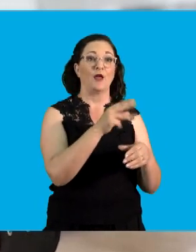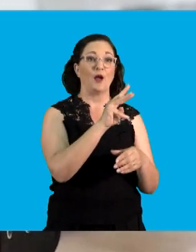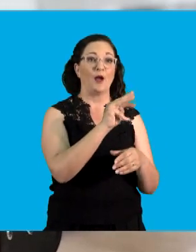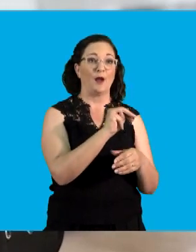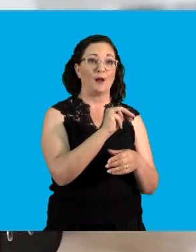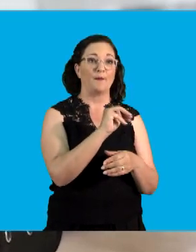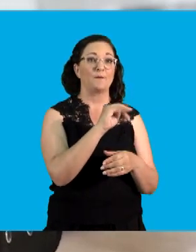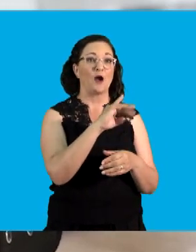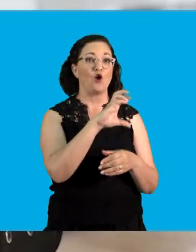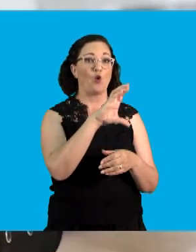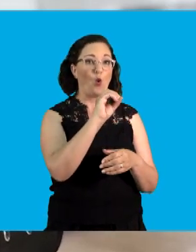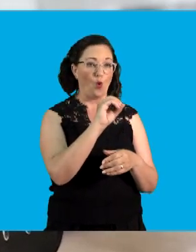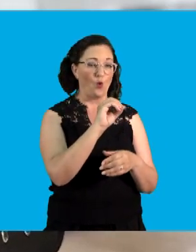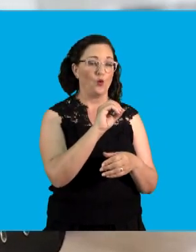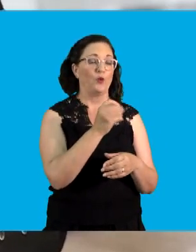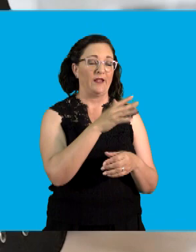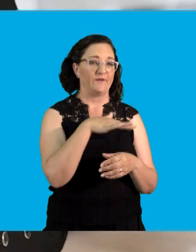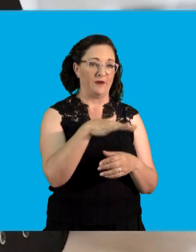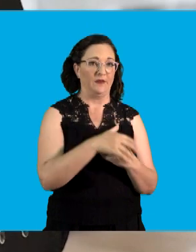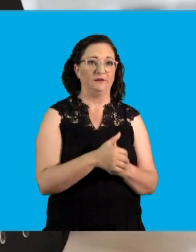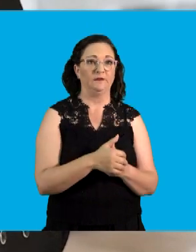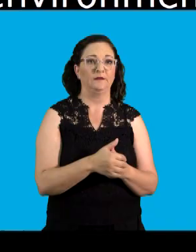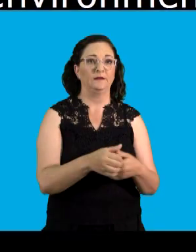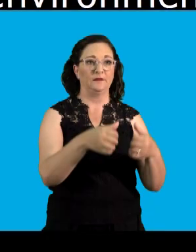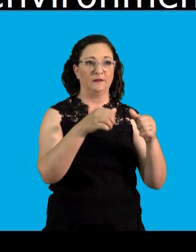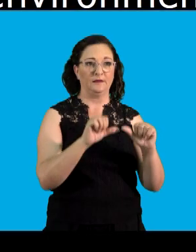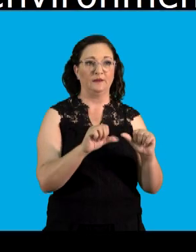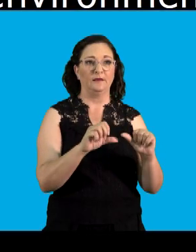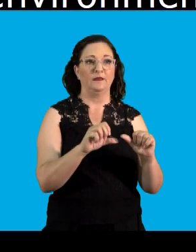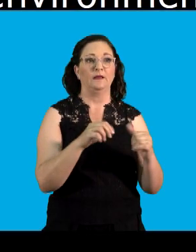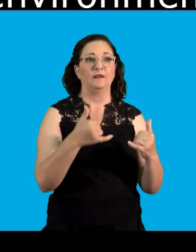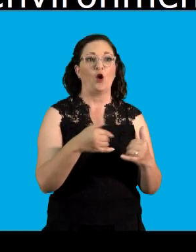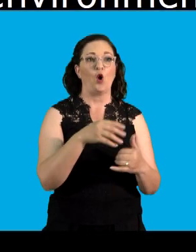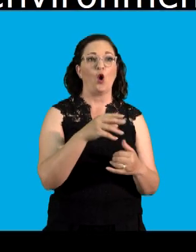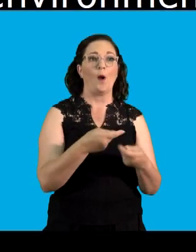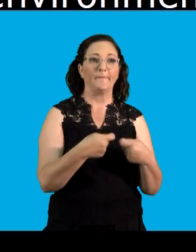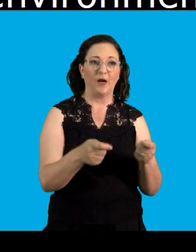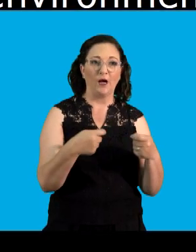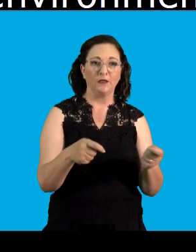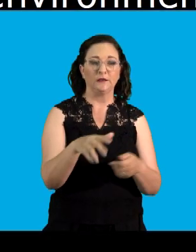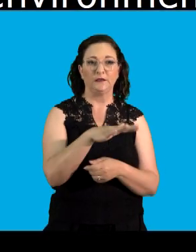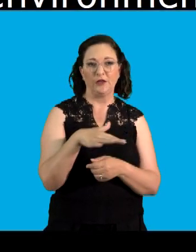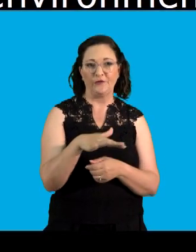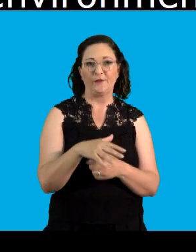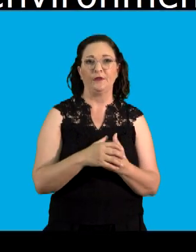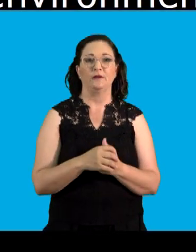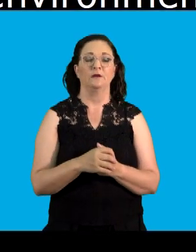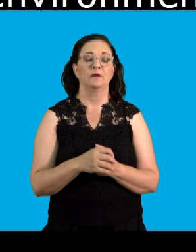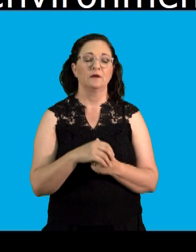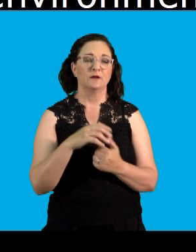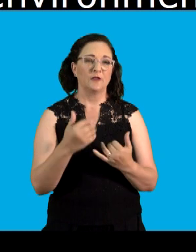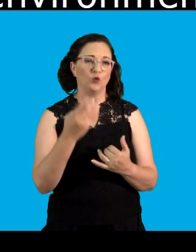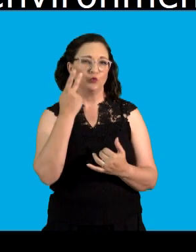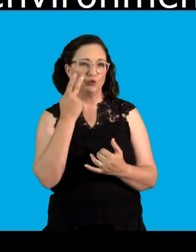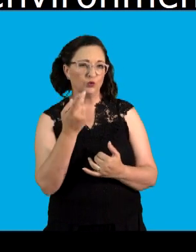environment. These are the components or features. And then we went to the market environment. The components or features of the market environment,